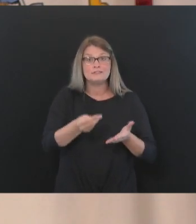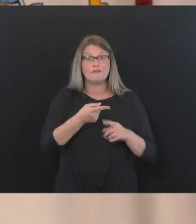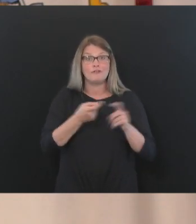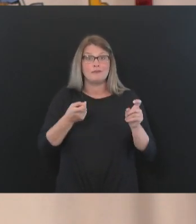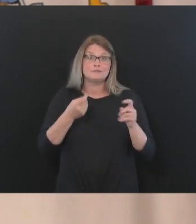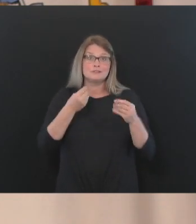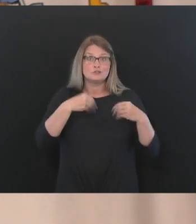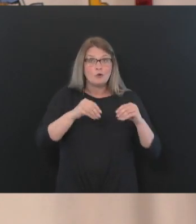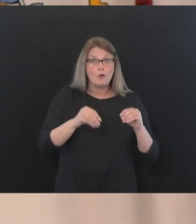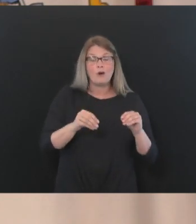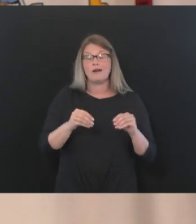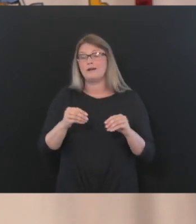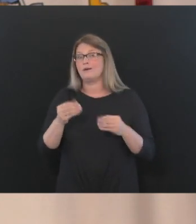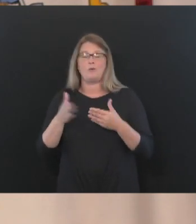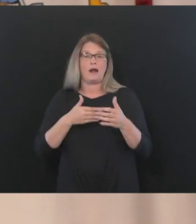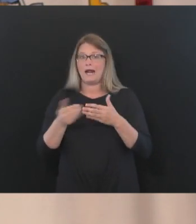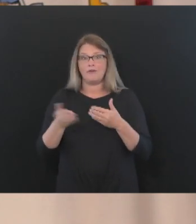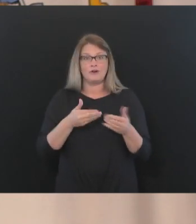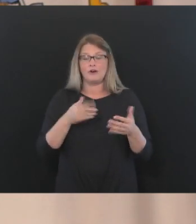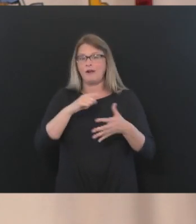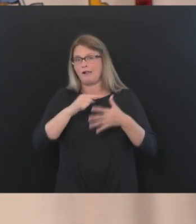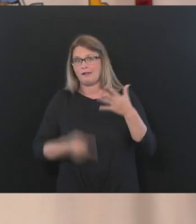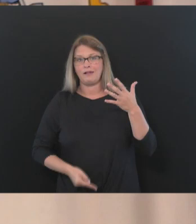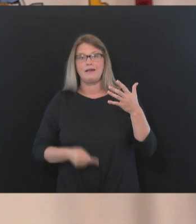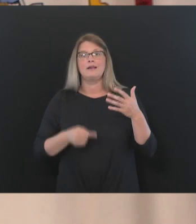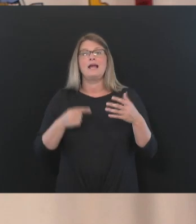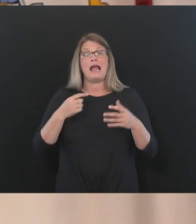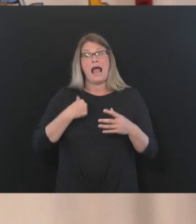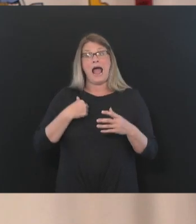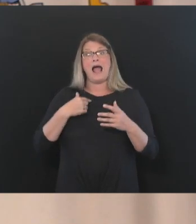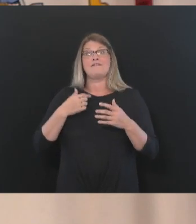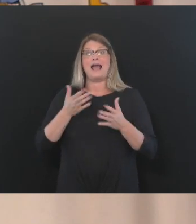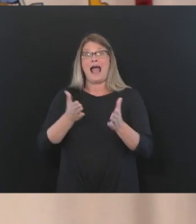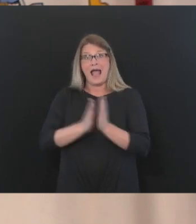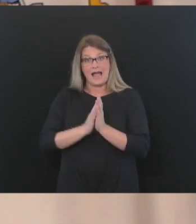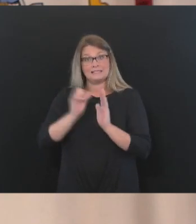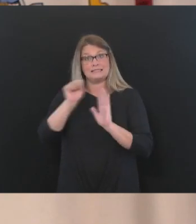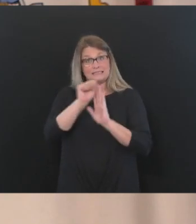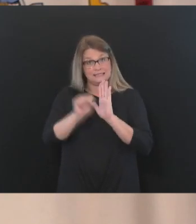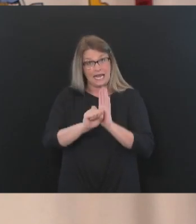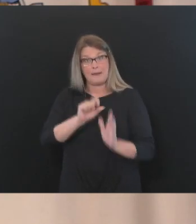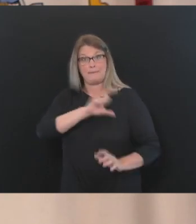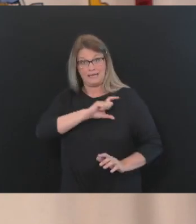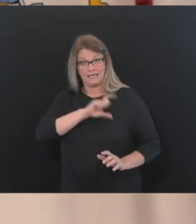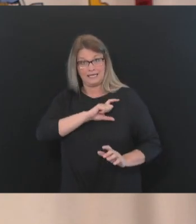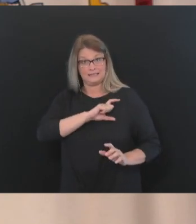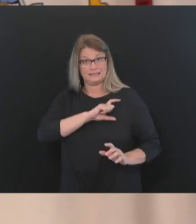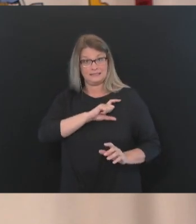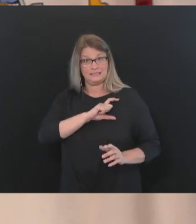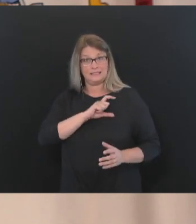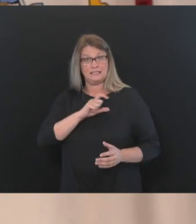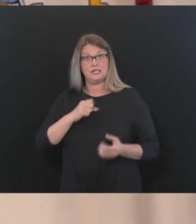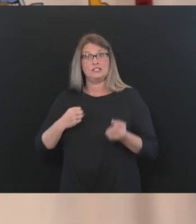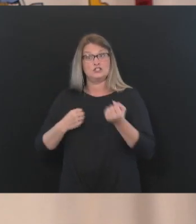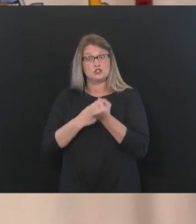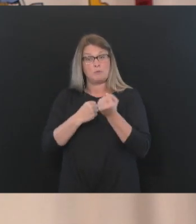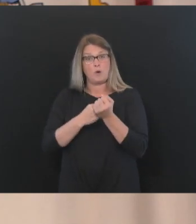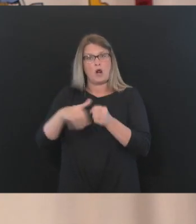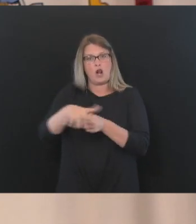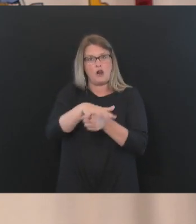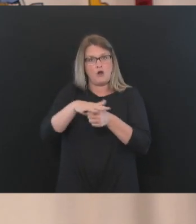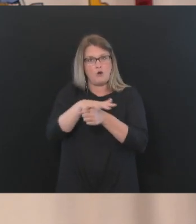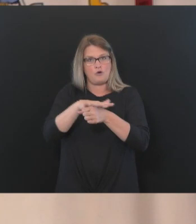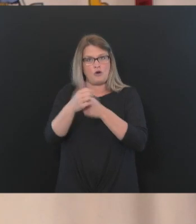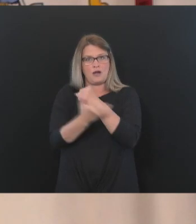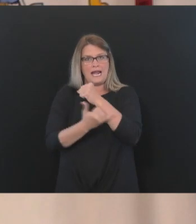I'm directing the West Virginia State Police to assist with enforcement of local county orders.